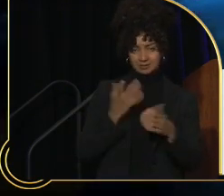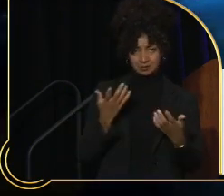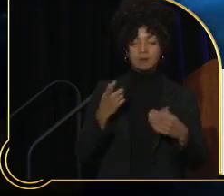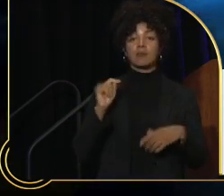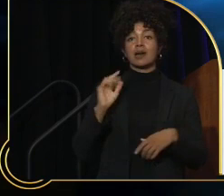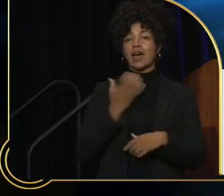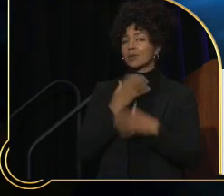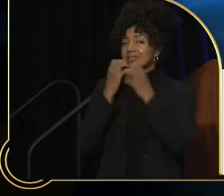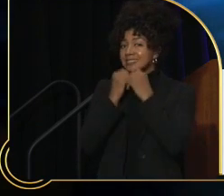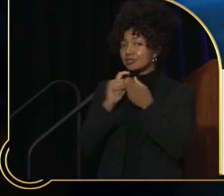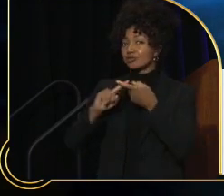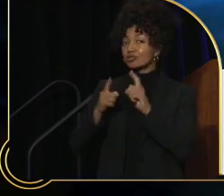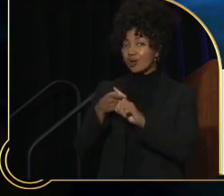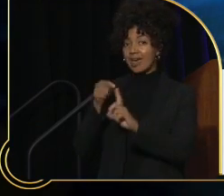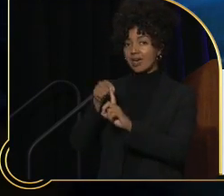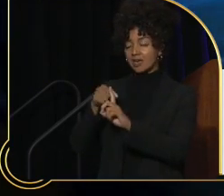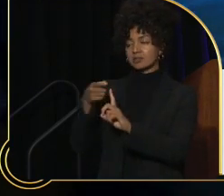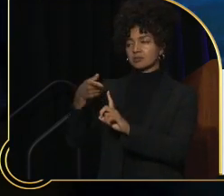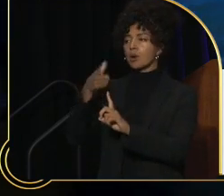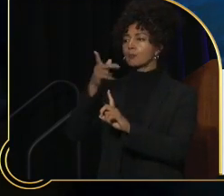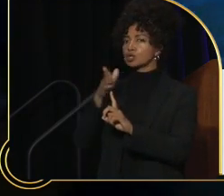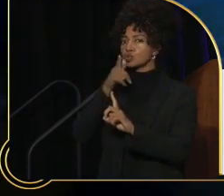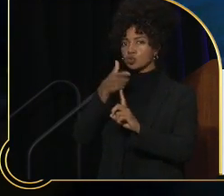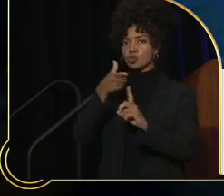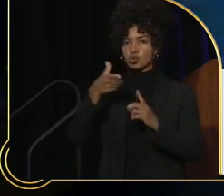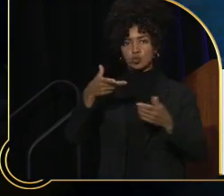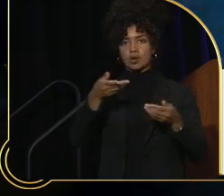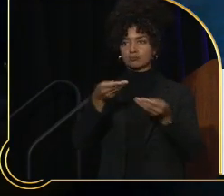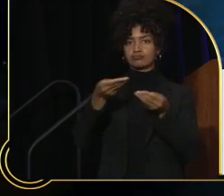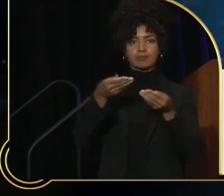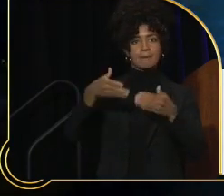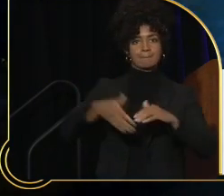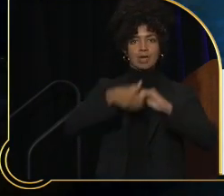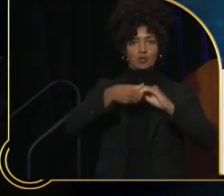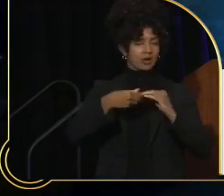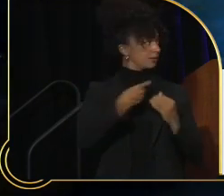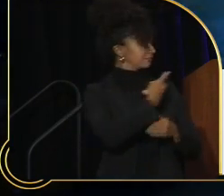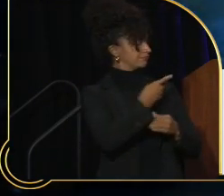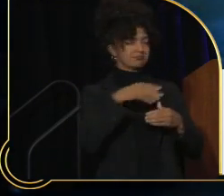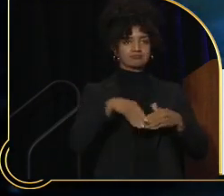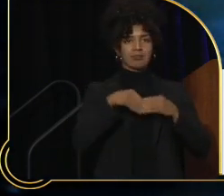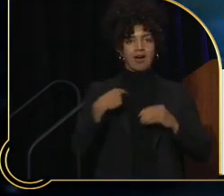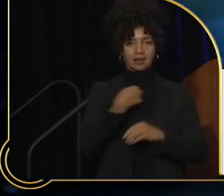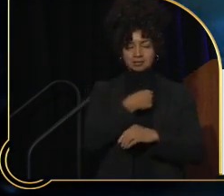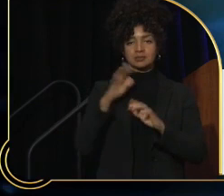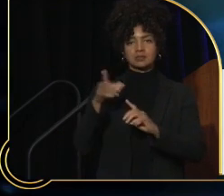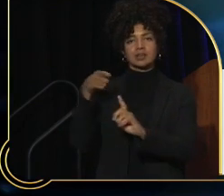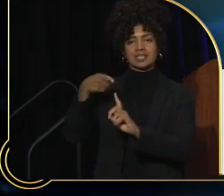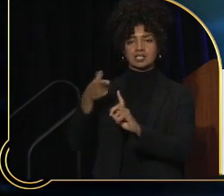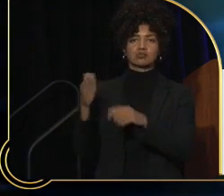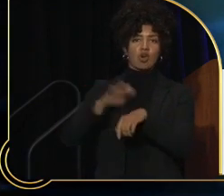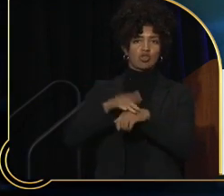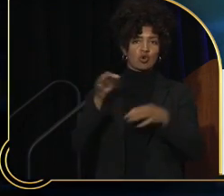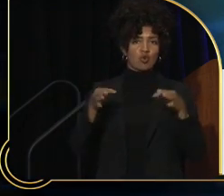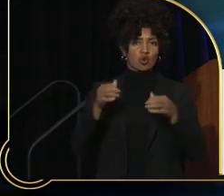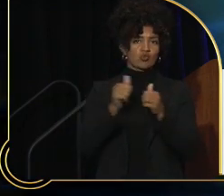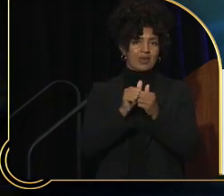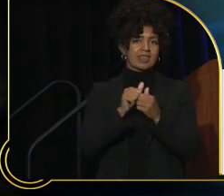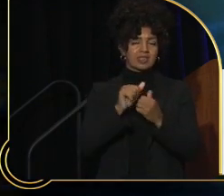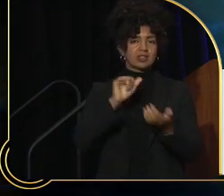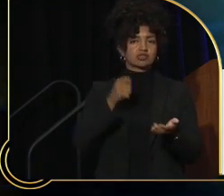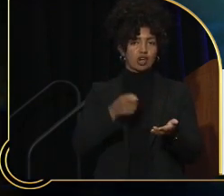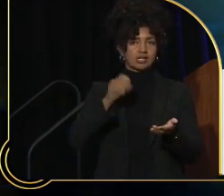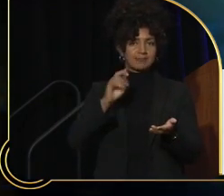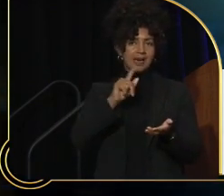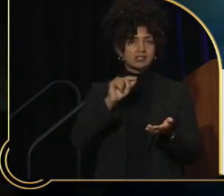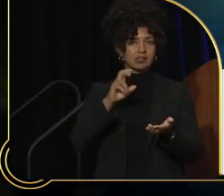us, was Judge Abner Mikva, who served on the court with Judge Bazelon. And we heard many stories about what an inspiration